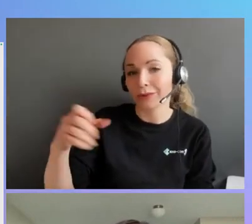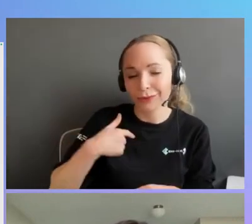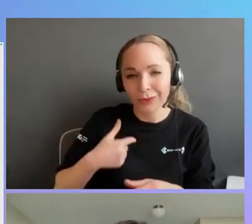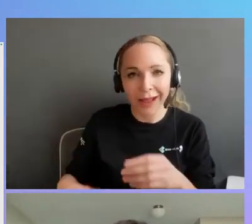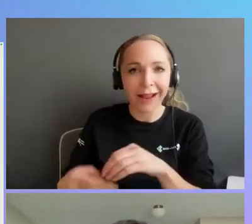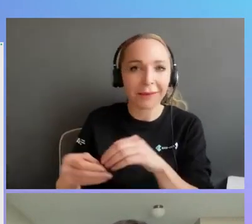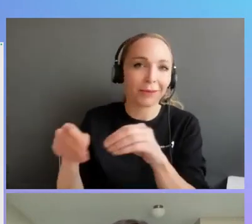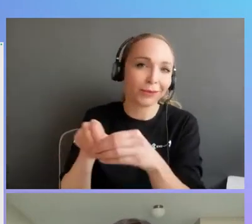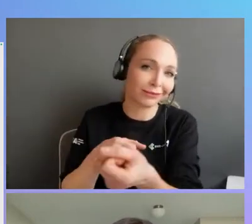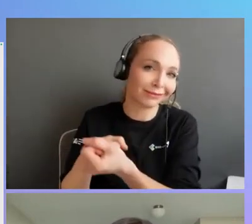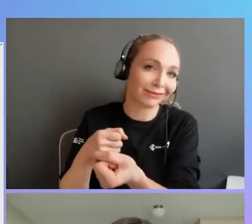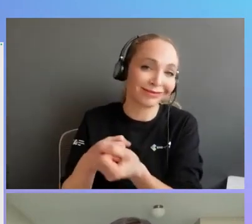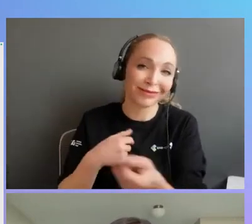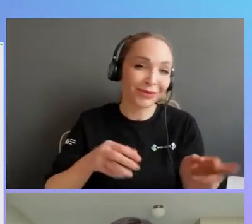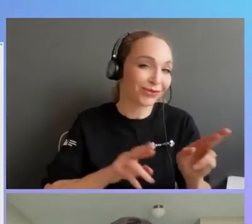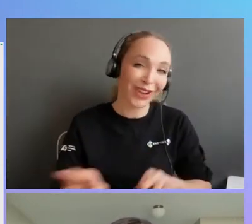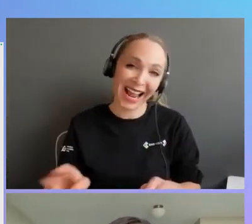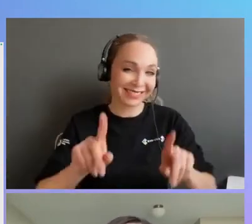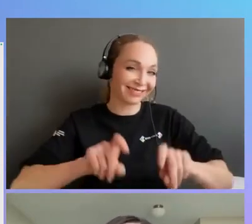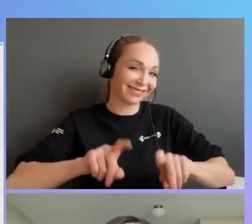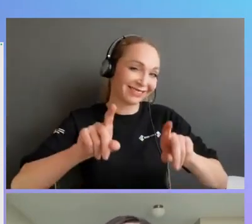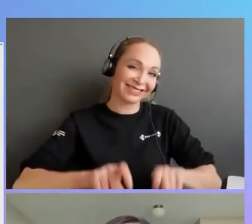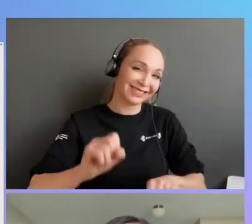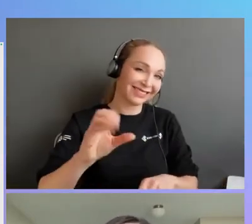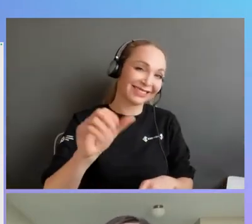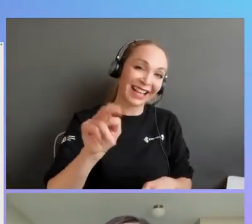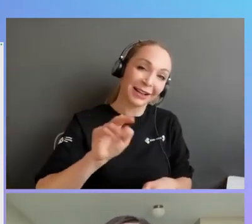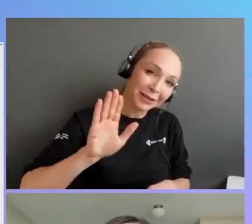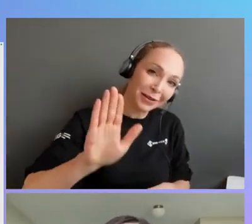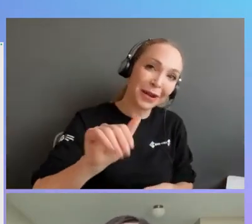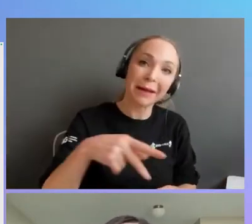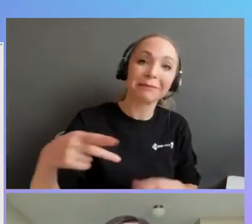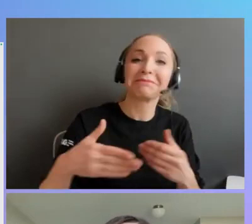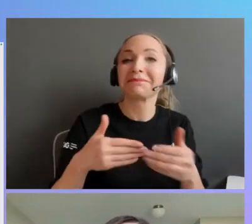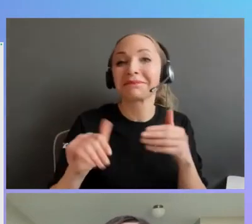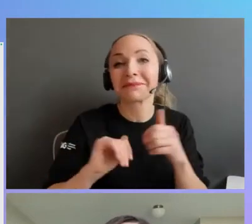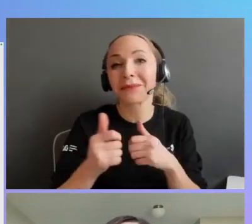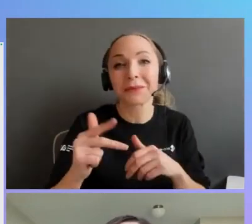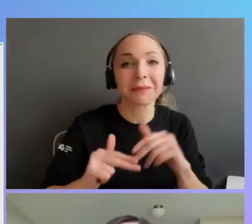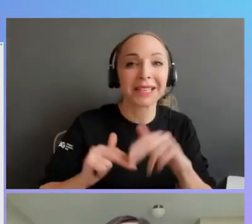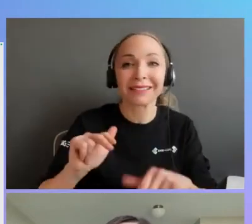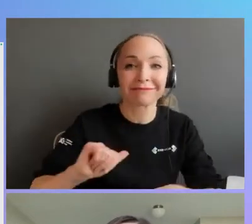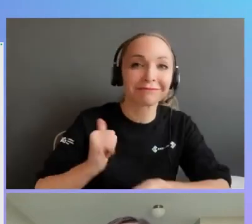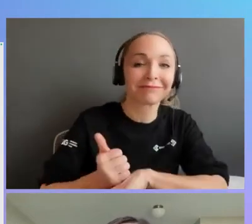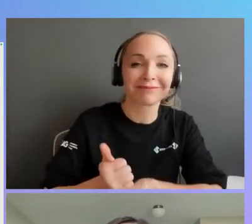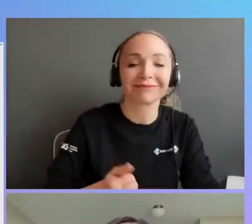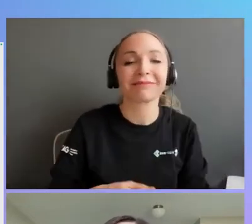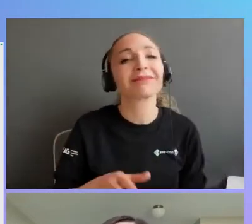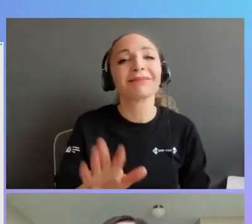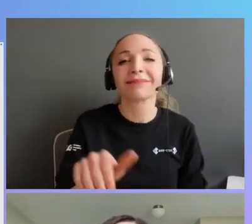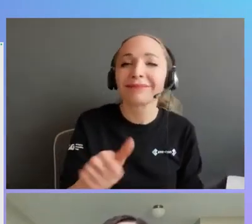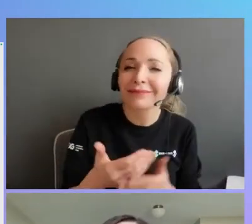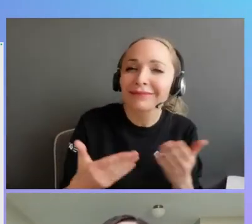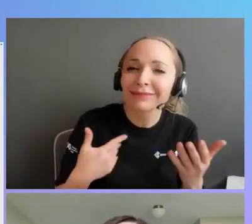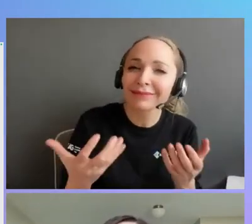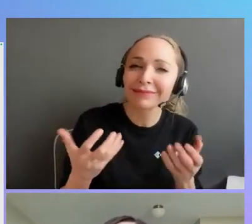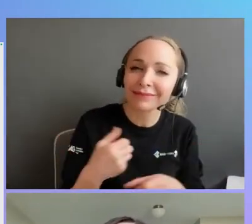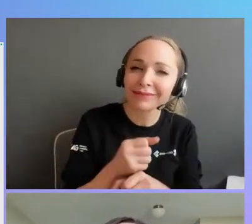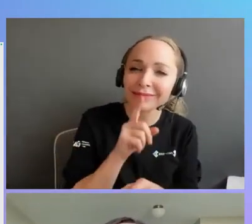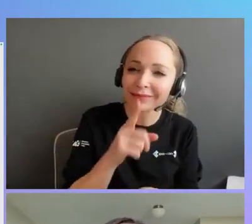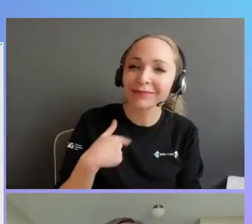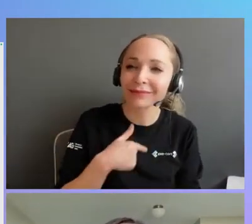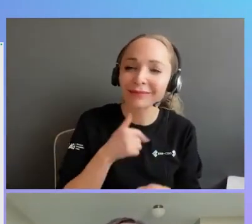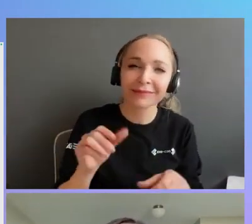really ready to scan your mobile app regardless of how you've built it. The other thing we wanted to do was ensure that we could